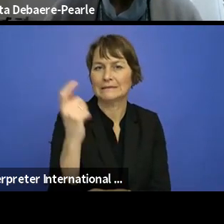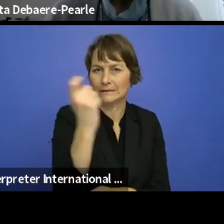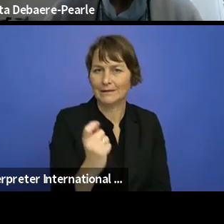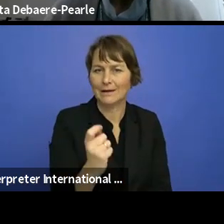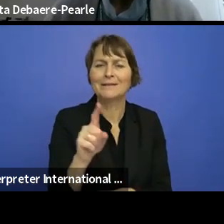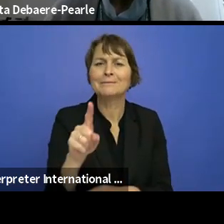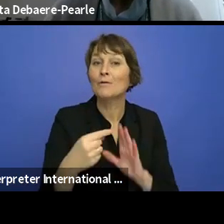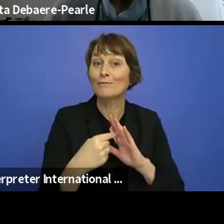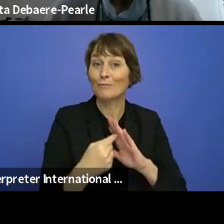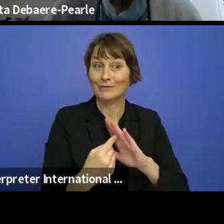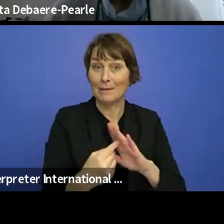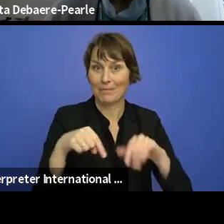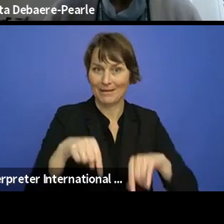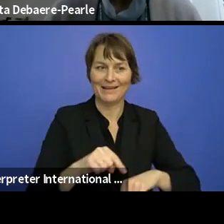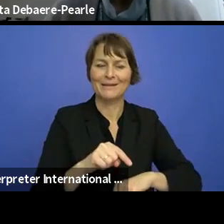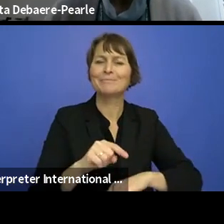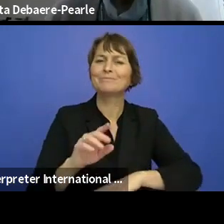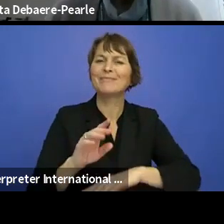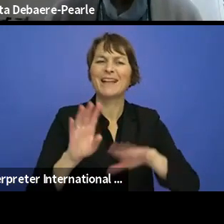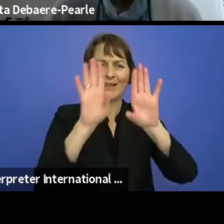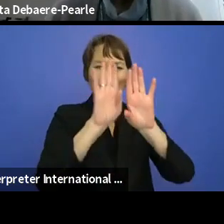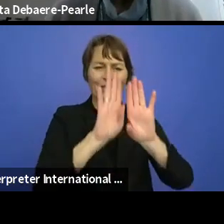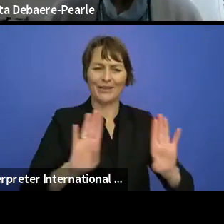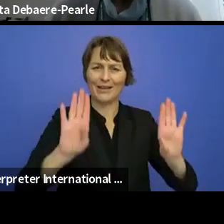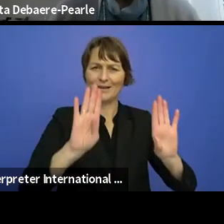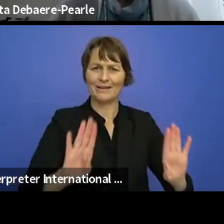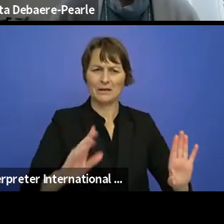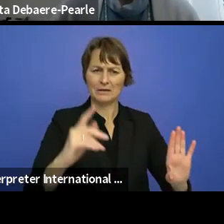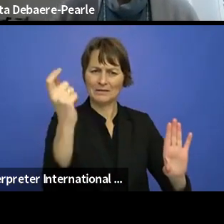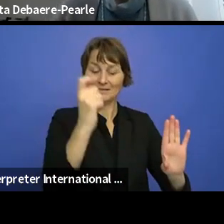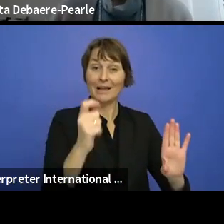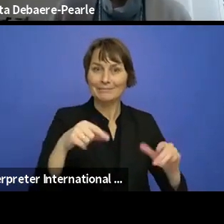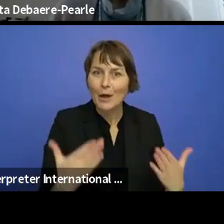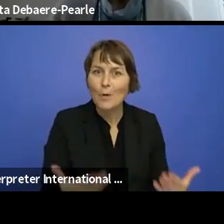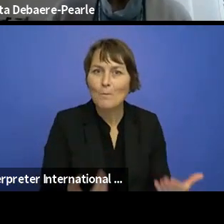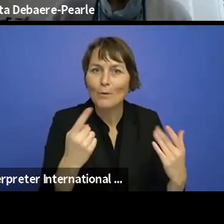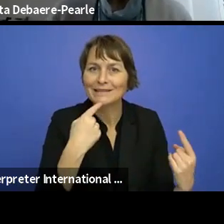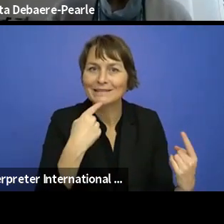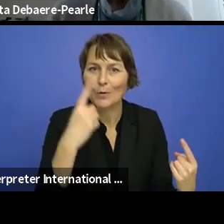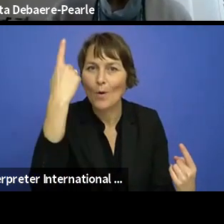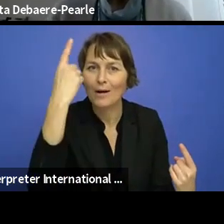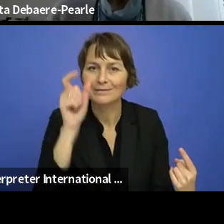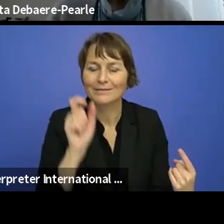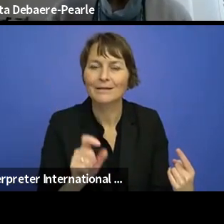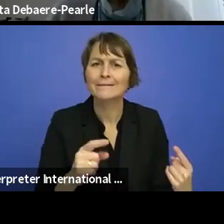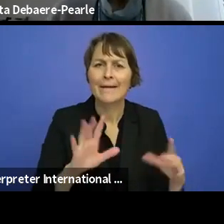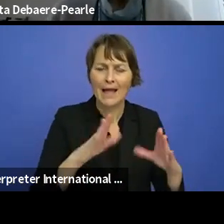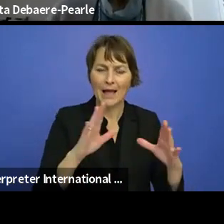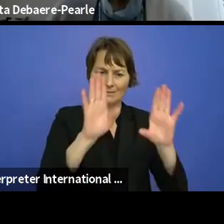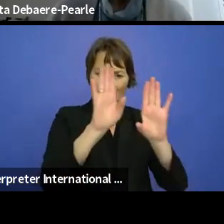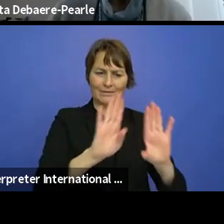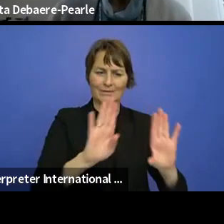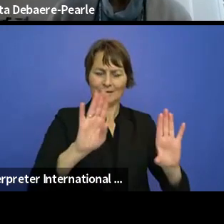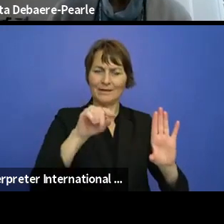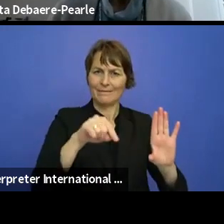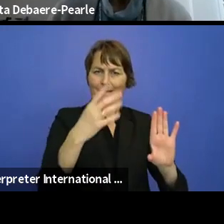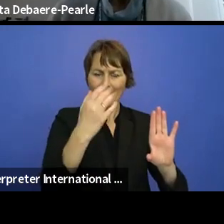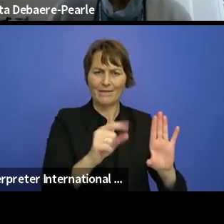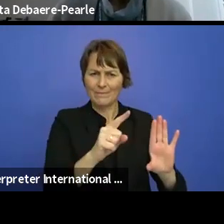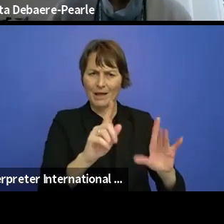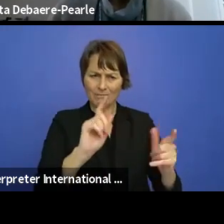this morning about these questions, how you construct them and you can reuse. I have